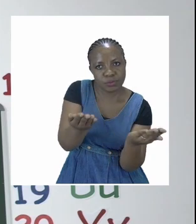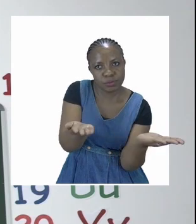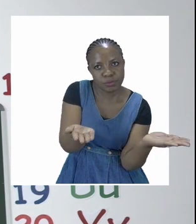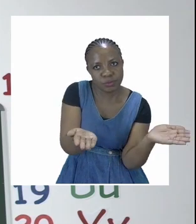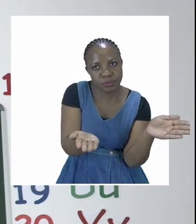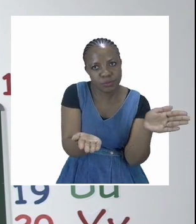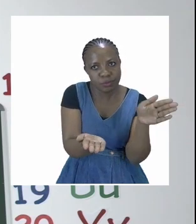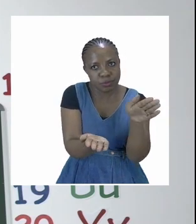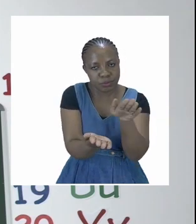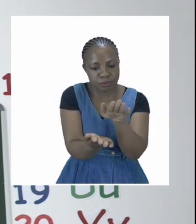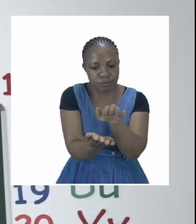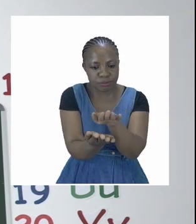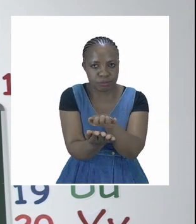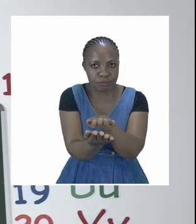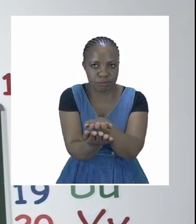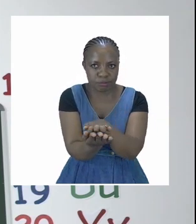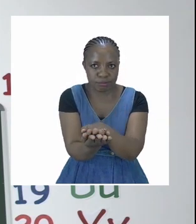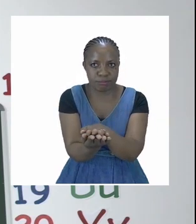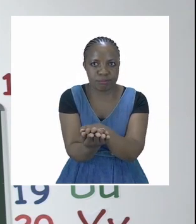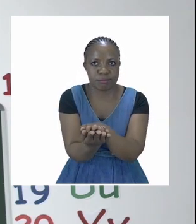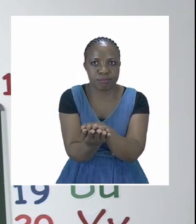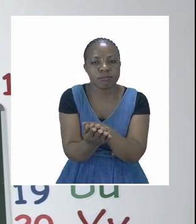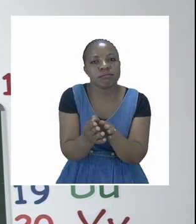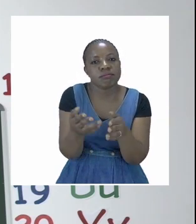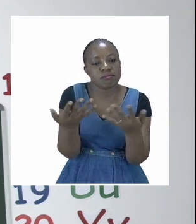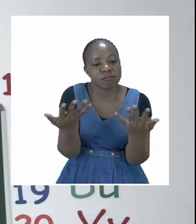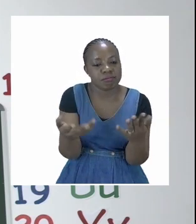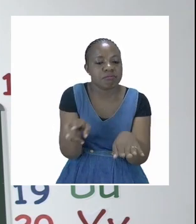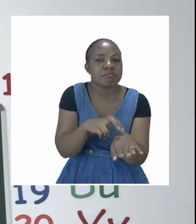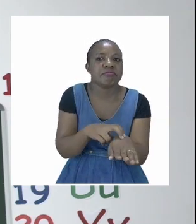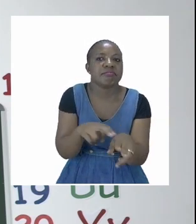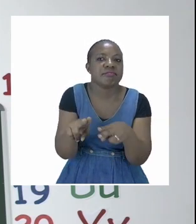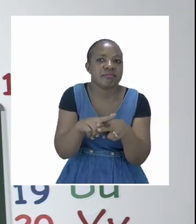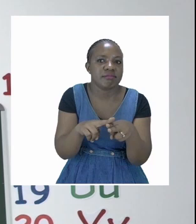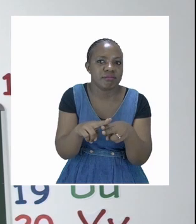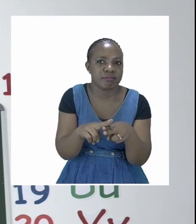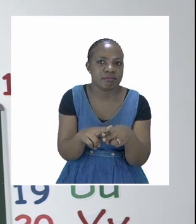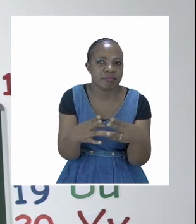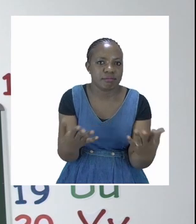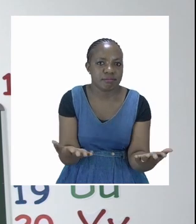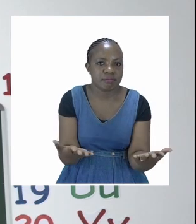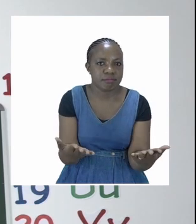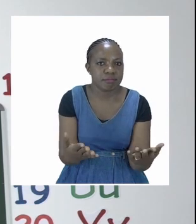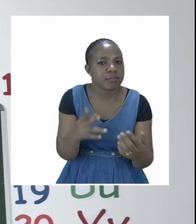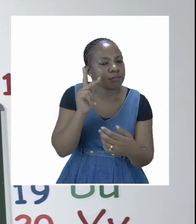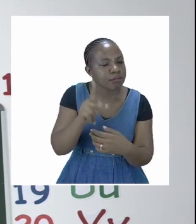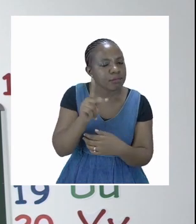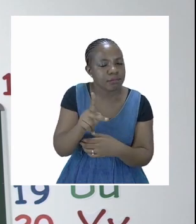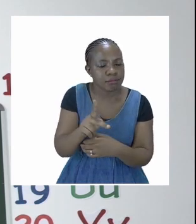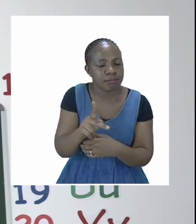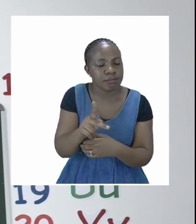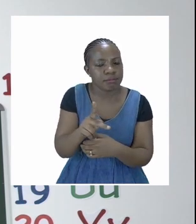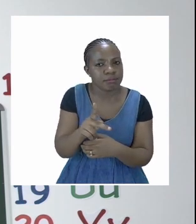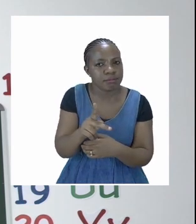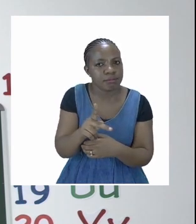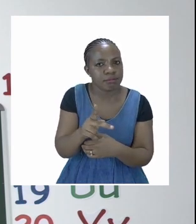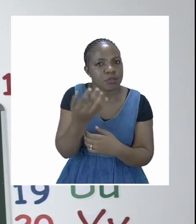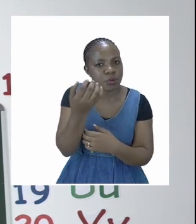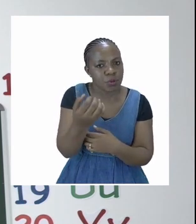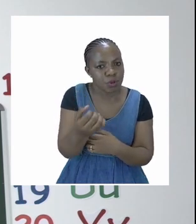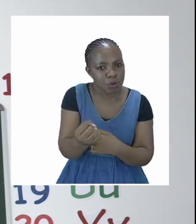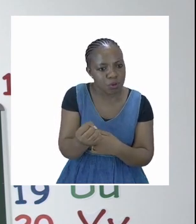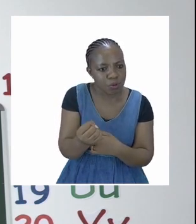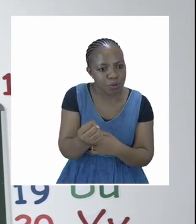it for ready to use. But there is more. We are also available on